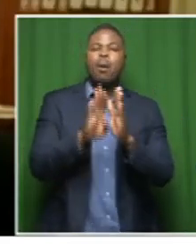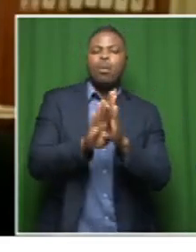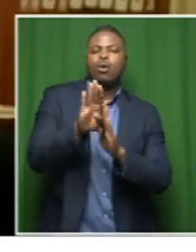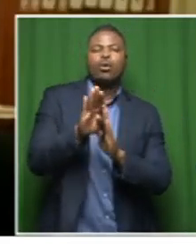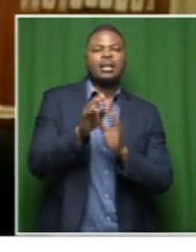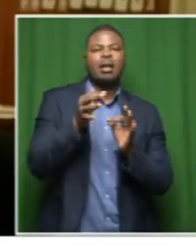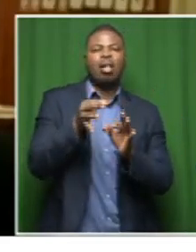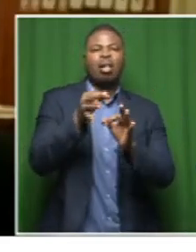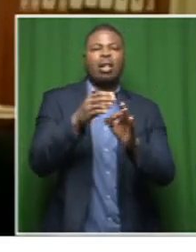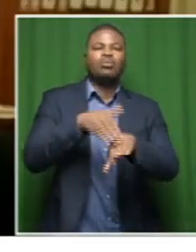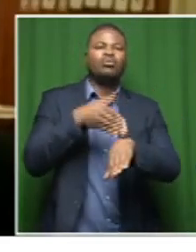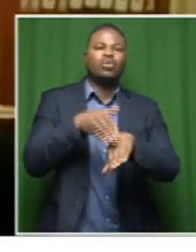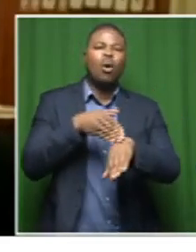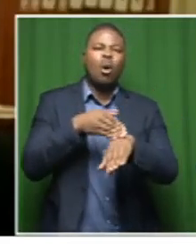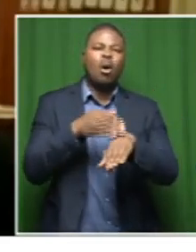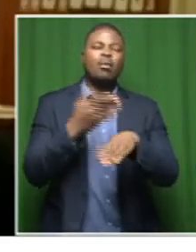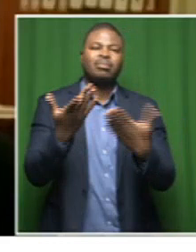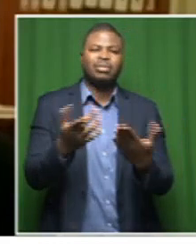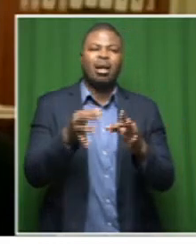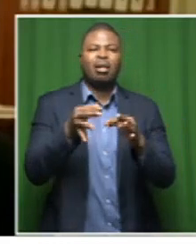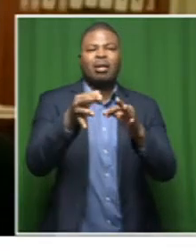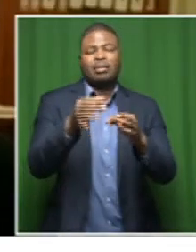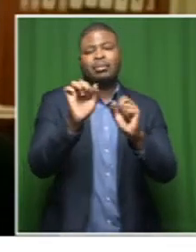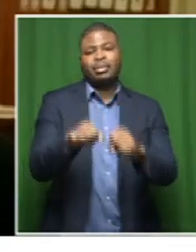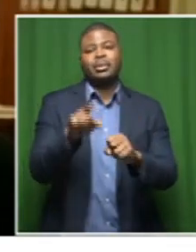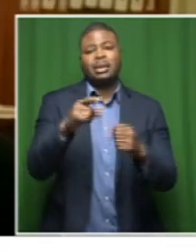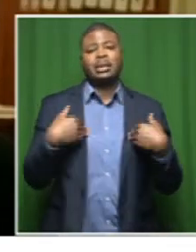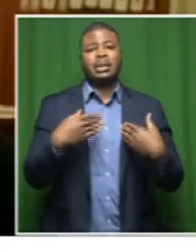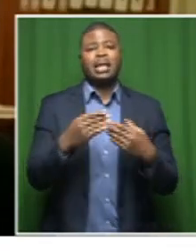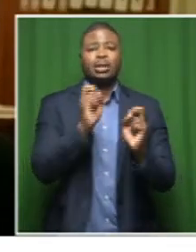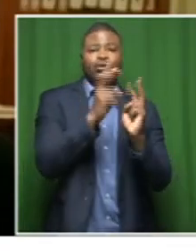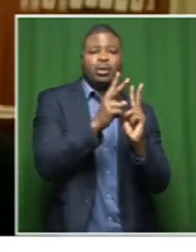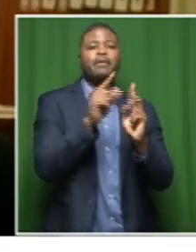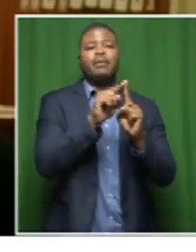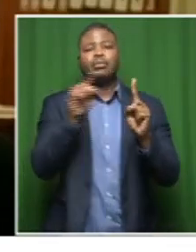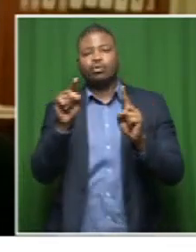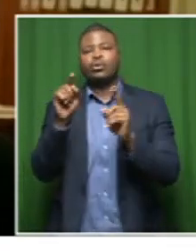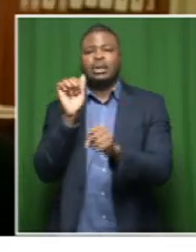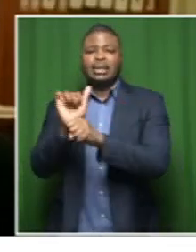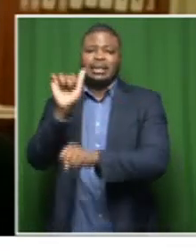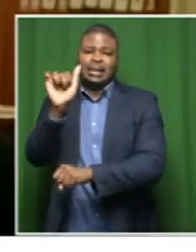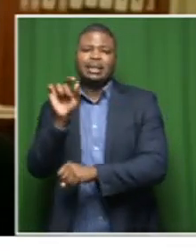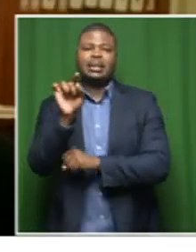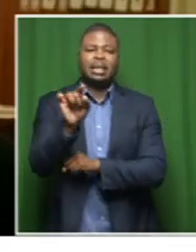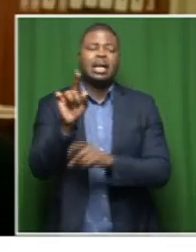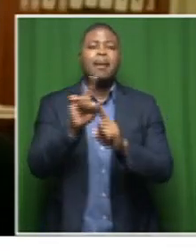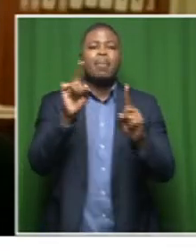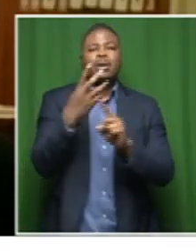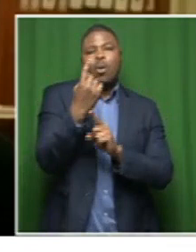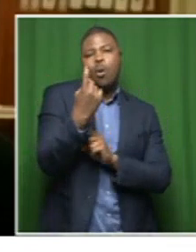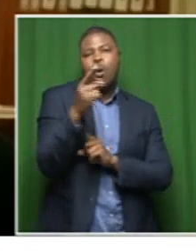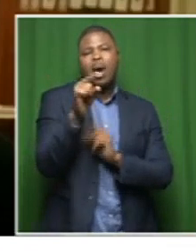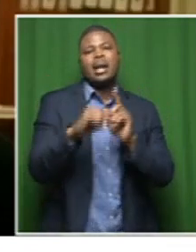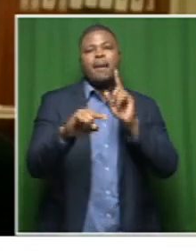starting from the incident that starts from the 12th up until the 16th. The one positive development has